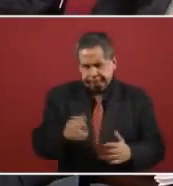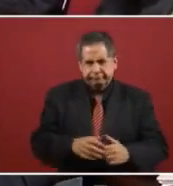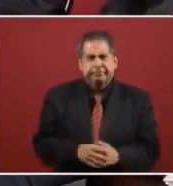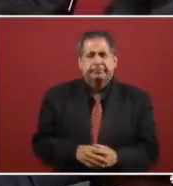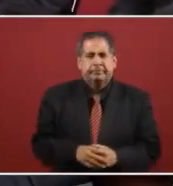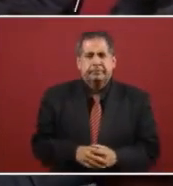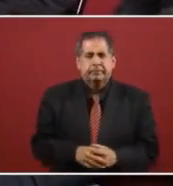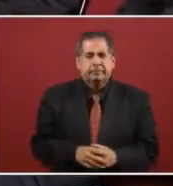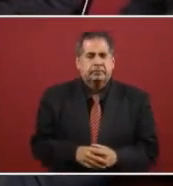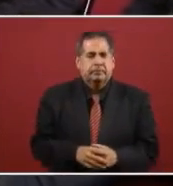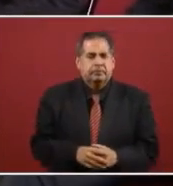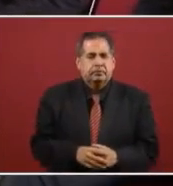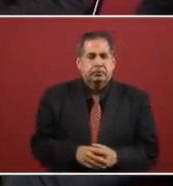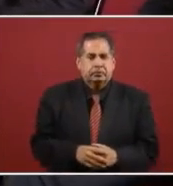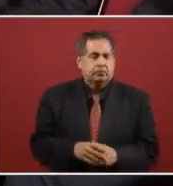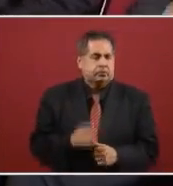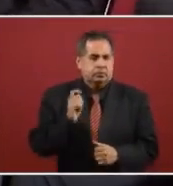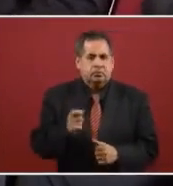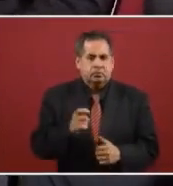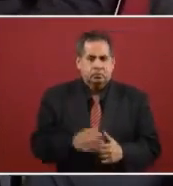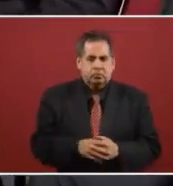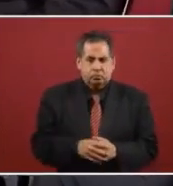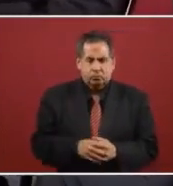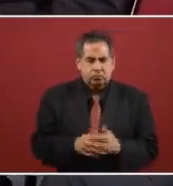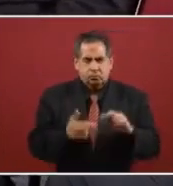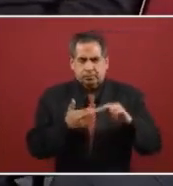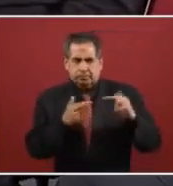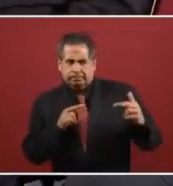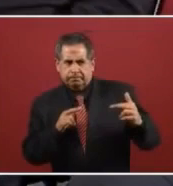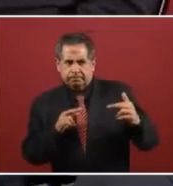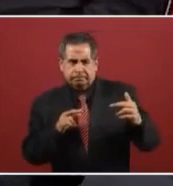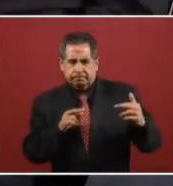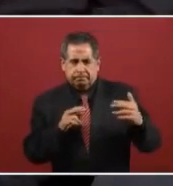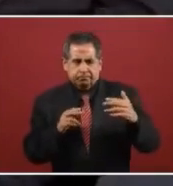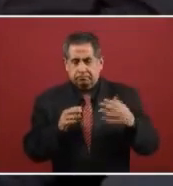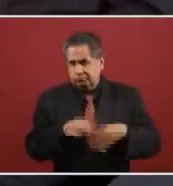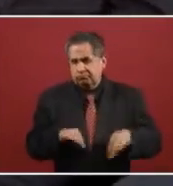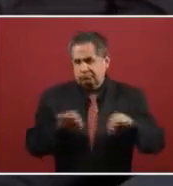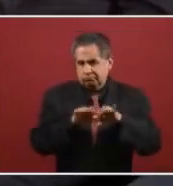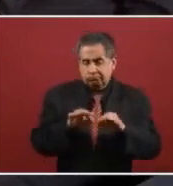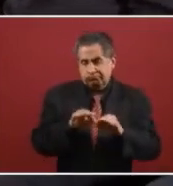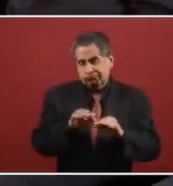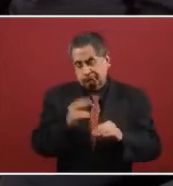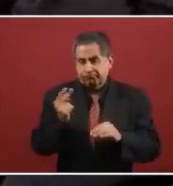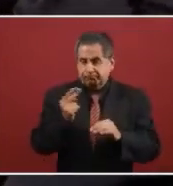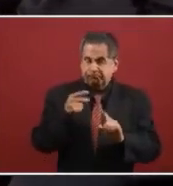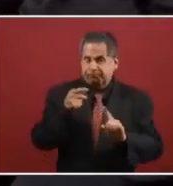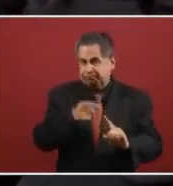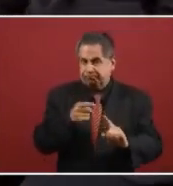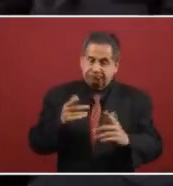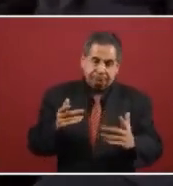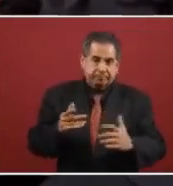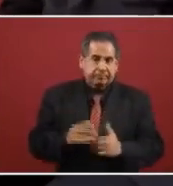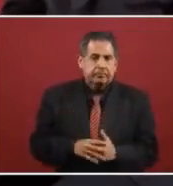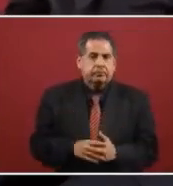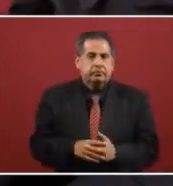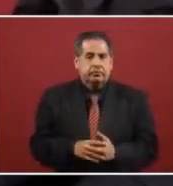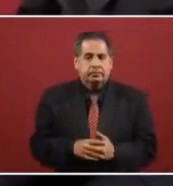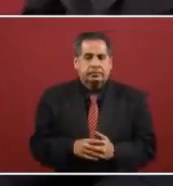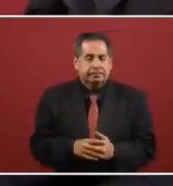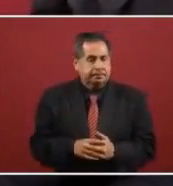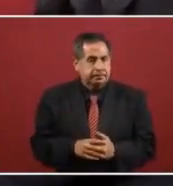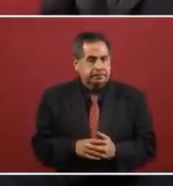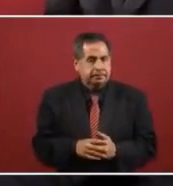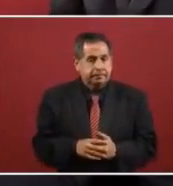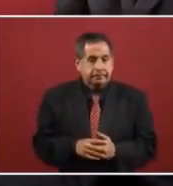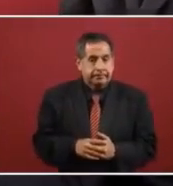States very much, and in effect, Relación it's a relation importante, that's clave. important and key